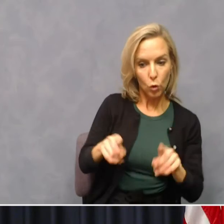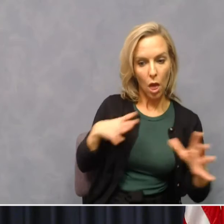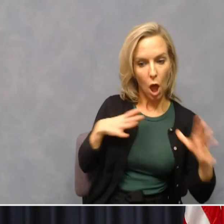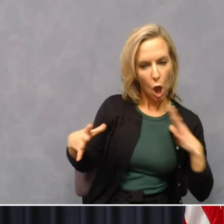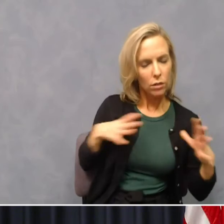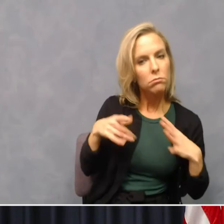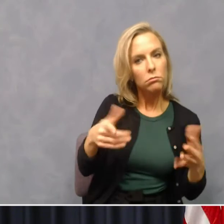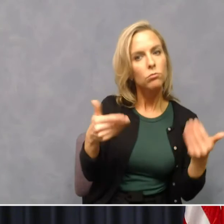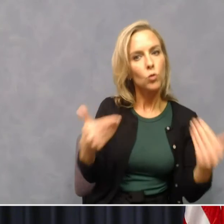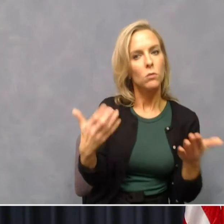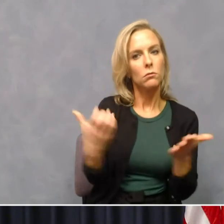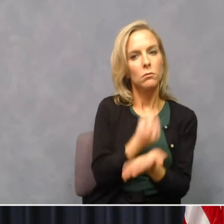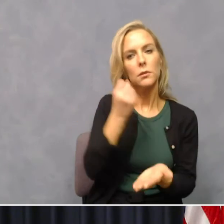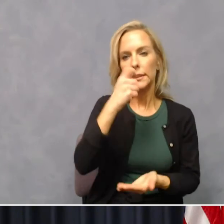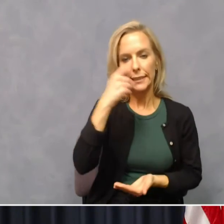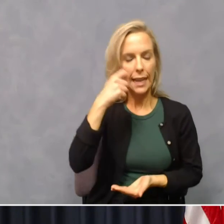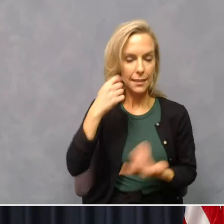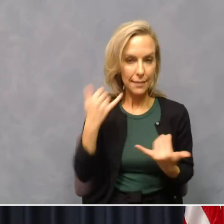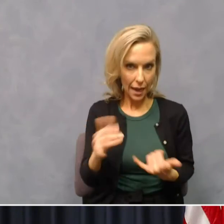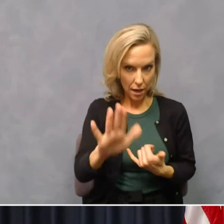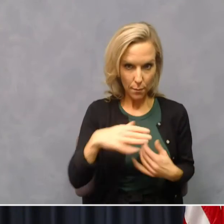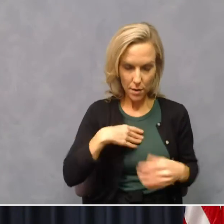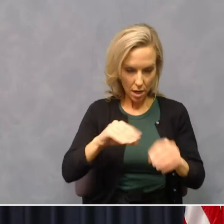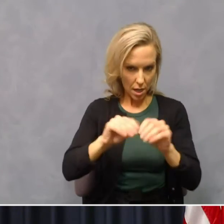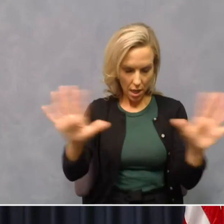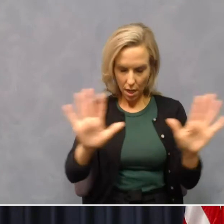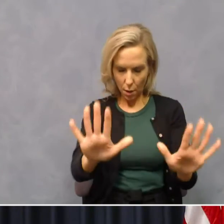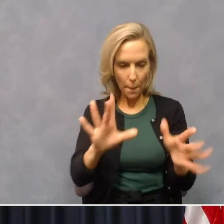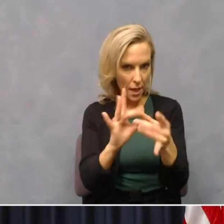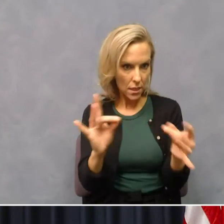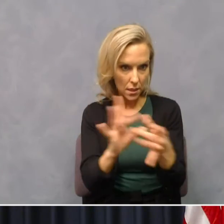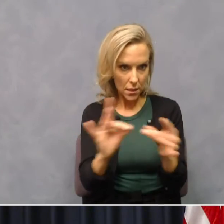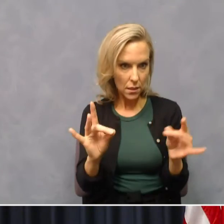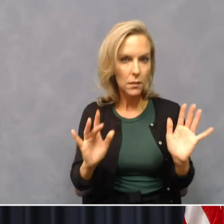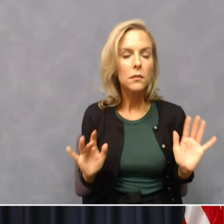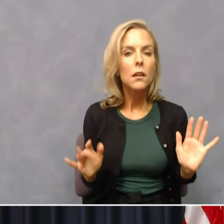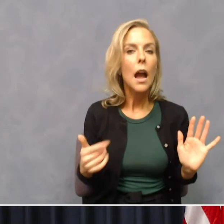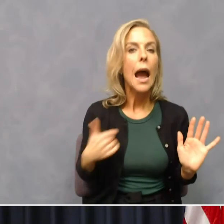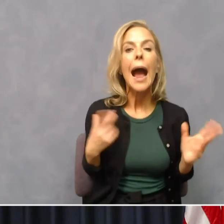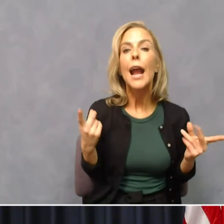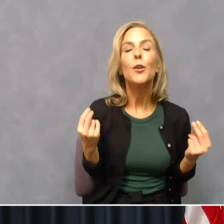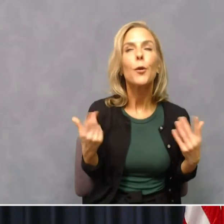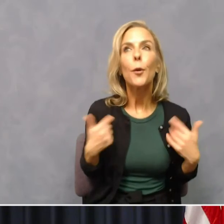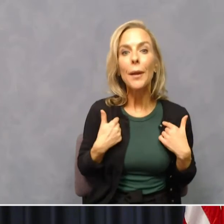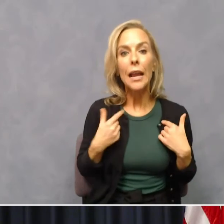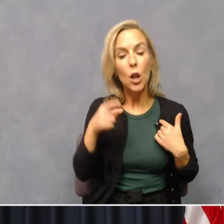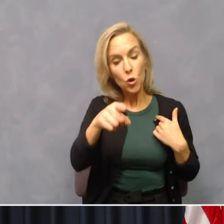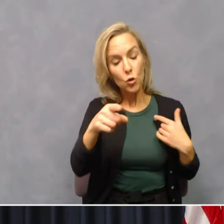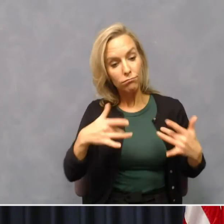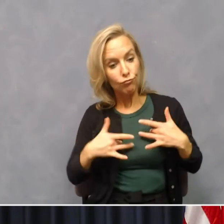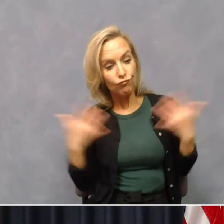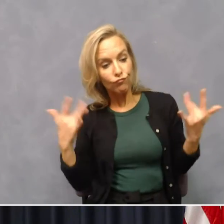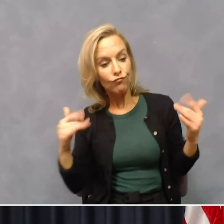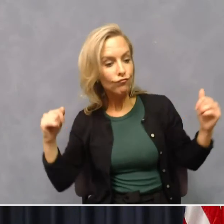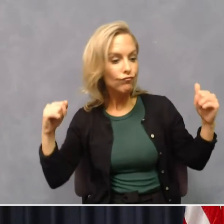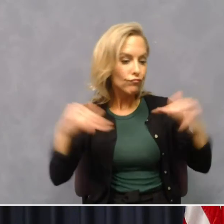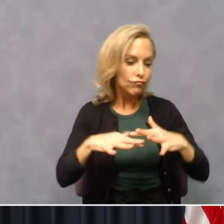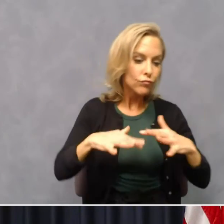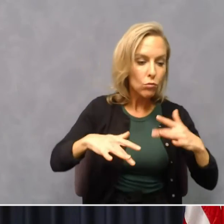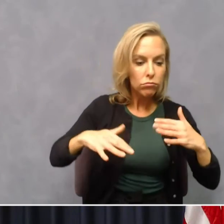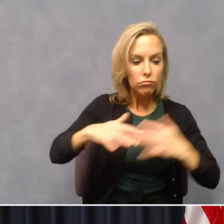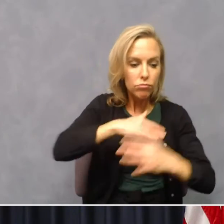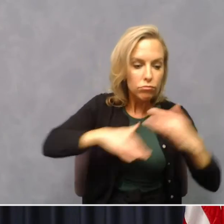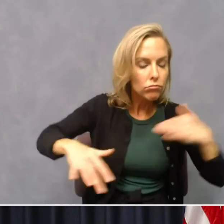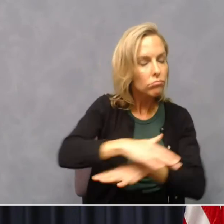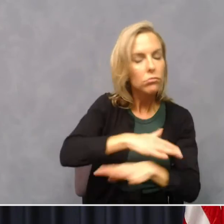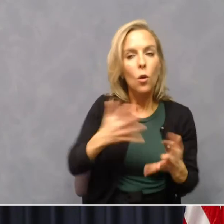get tested. Let me make that a clear message. I can't do anything about whether you got together in a big group or in groups